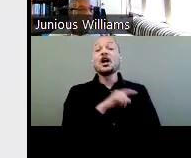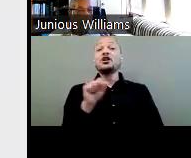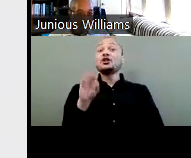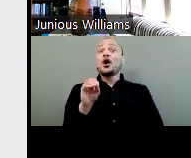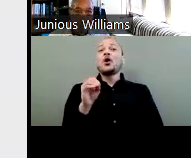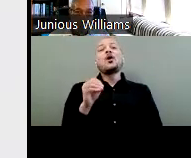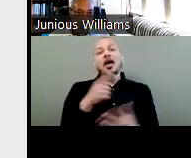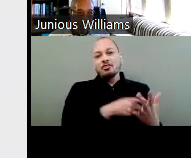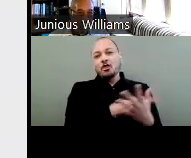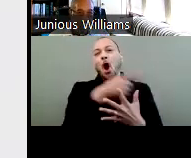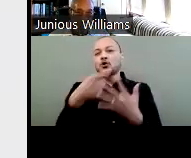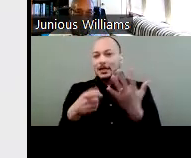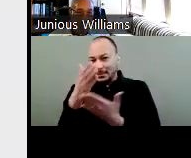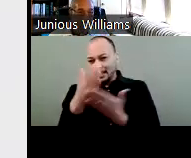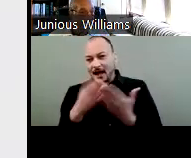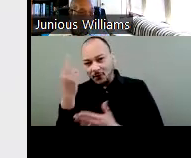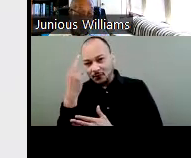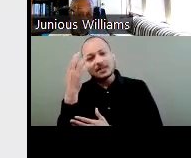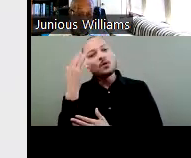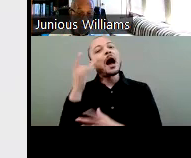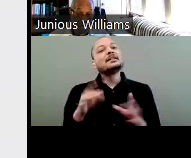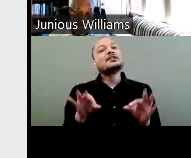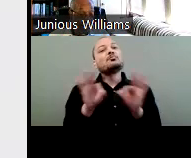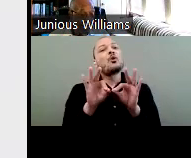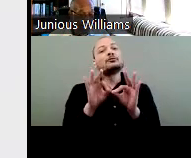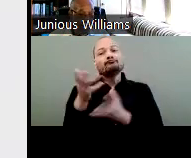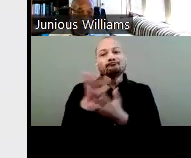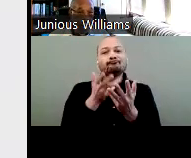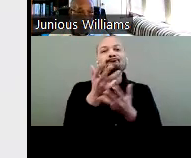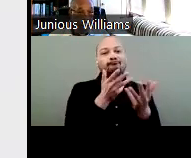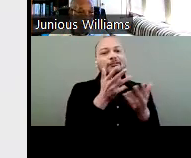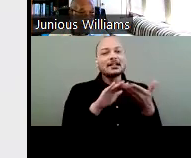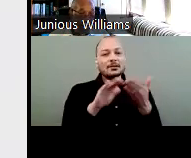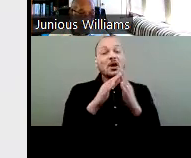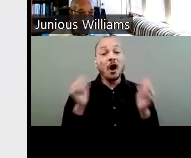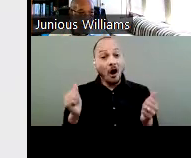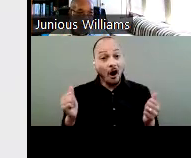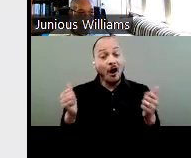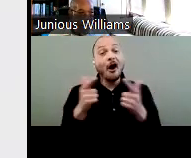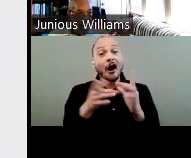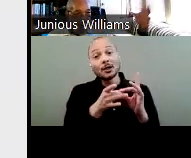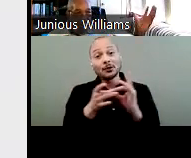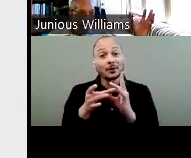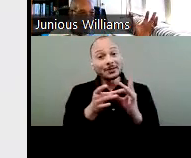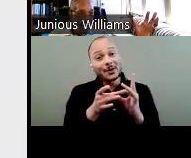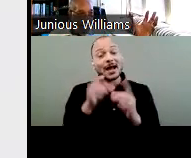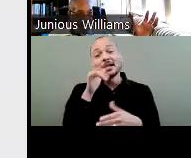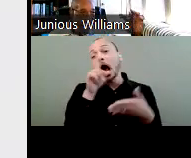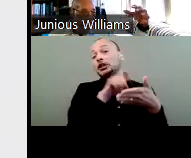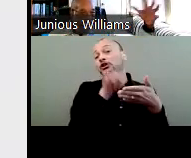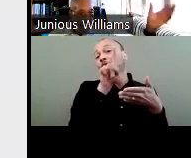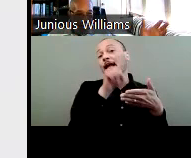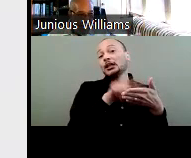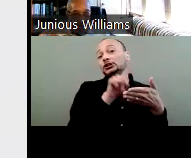those are some of the reasons why it's important to engage community, all of which are around not checking off the box